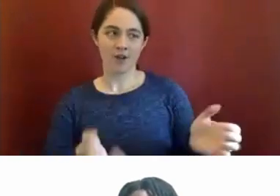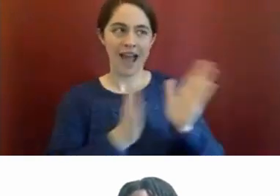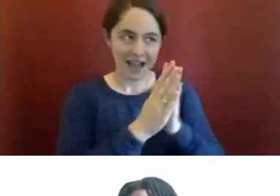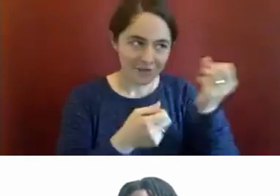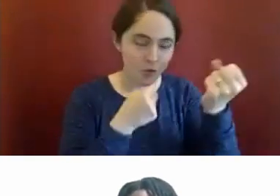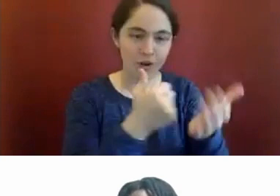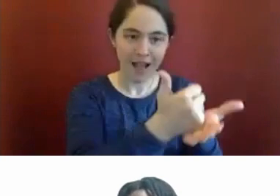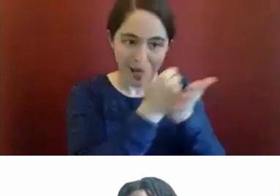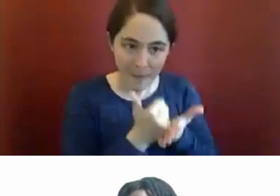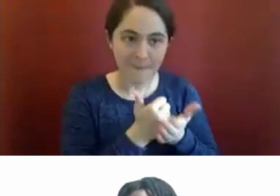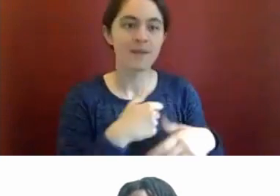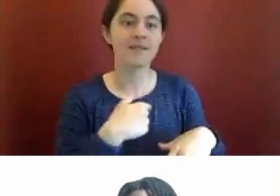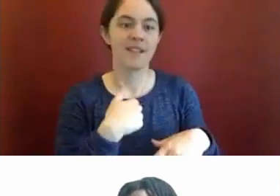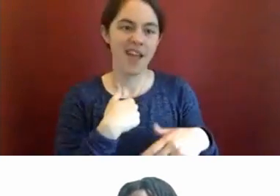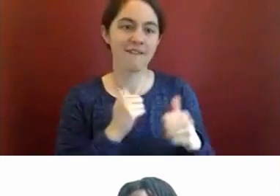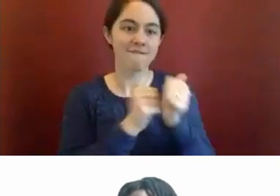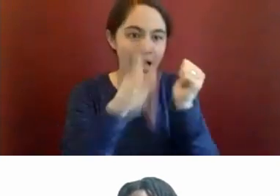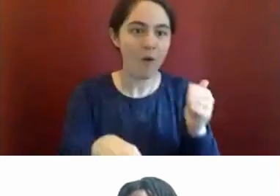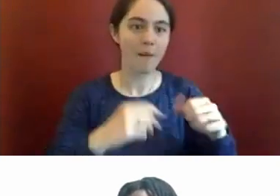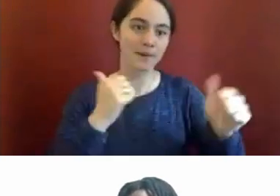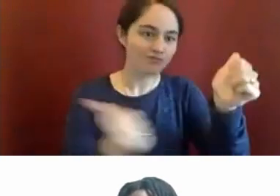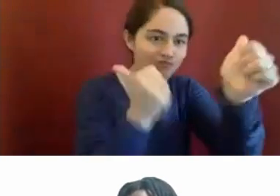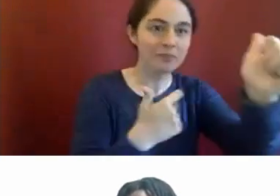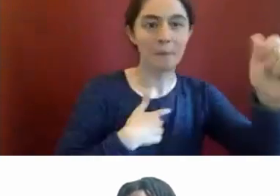Mm-hmm. Thank you.